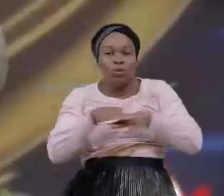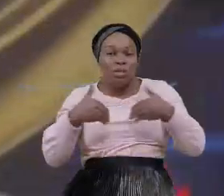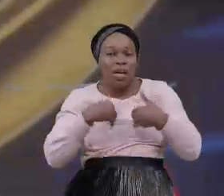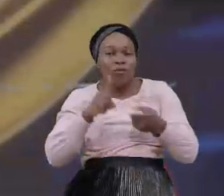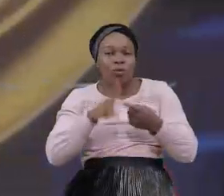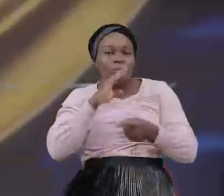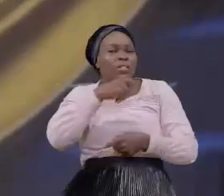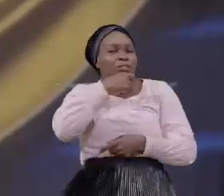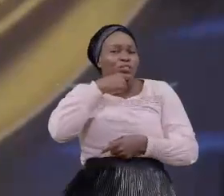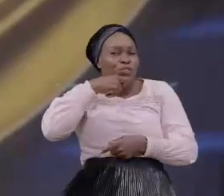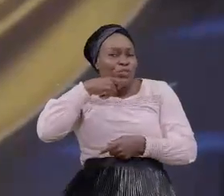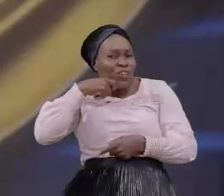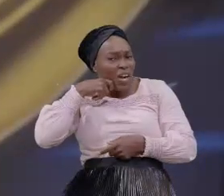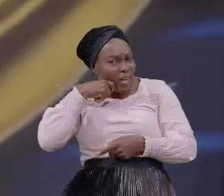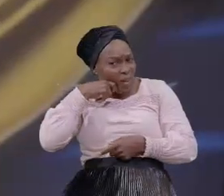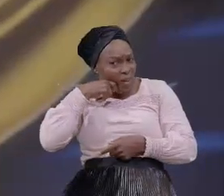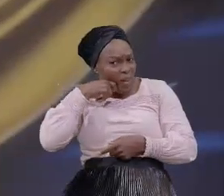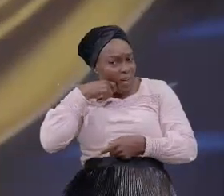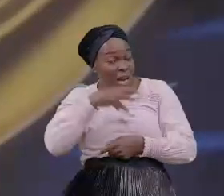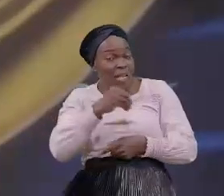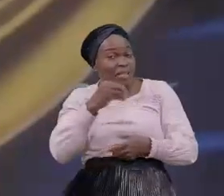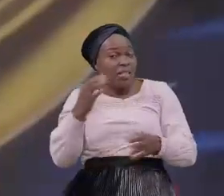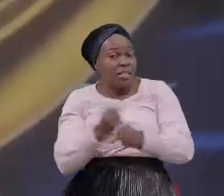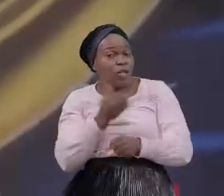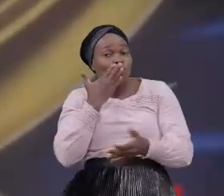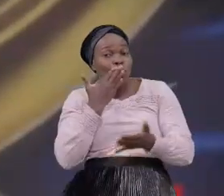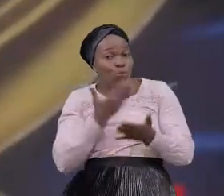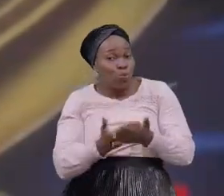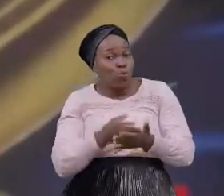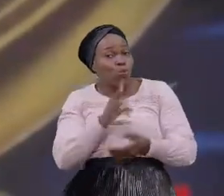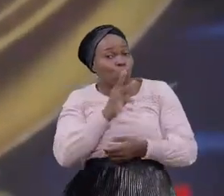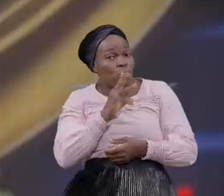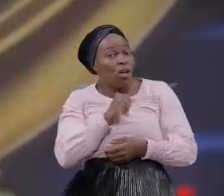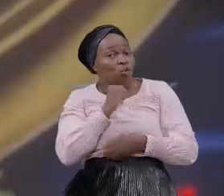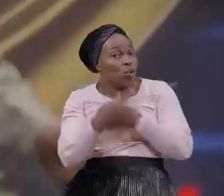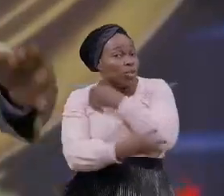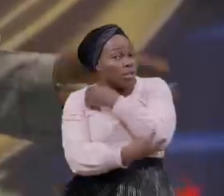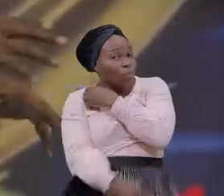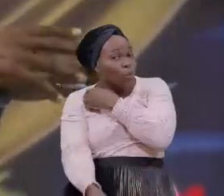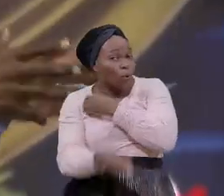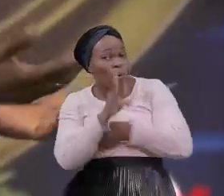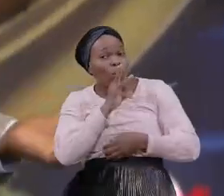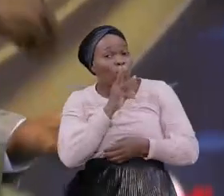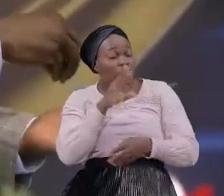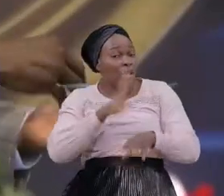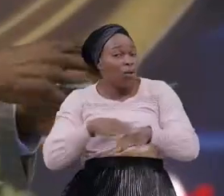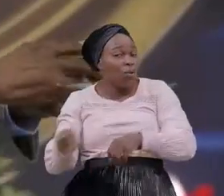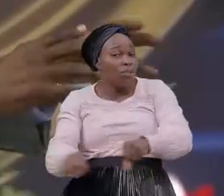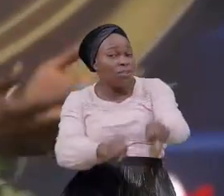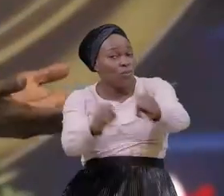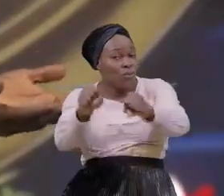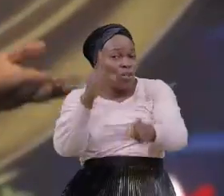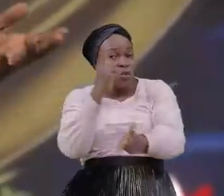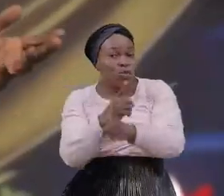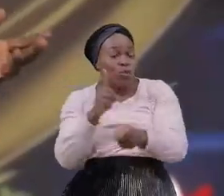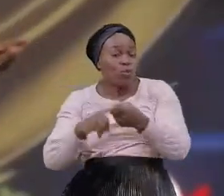good water. And as you do that, I don't mean the poor water on the street that they just got from somewhere and